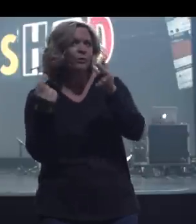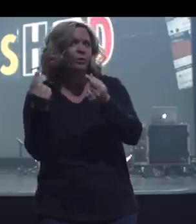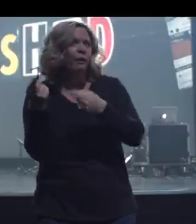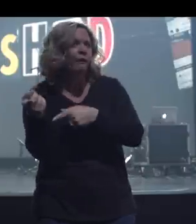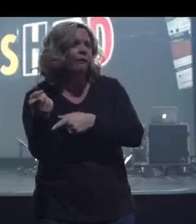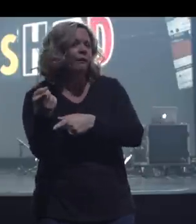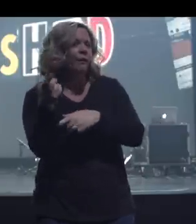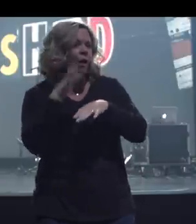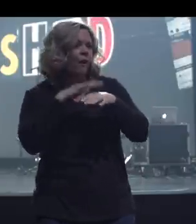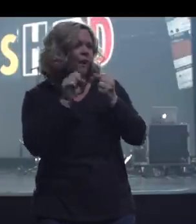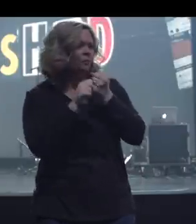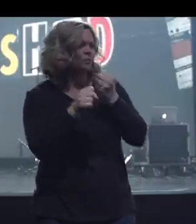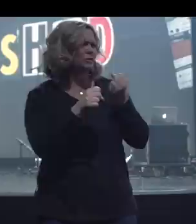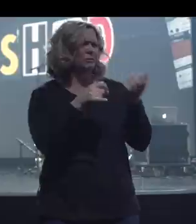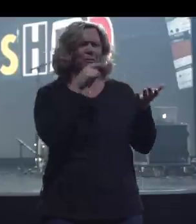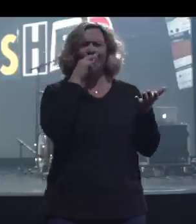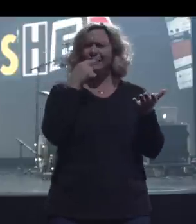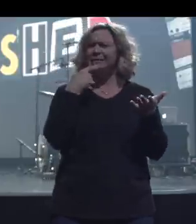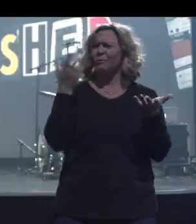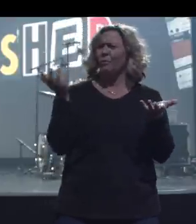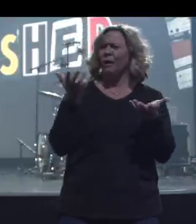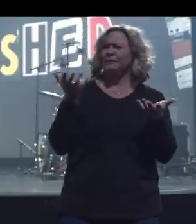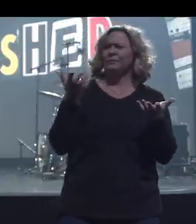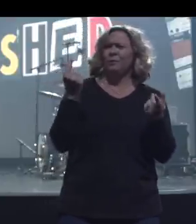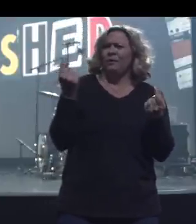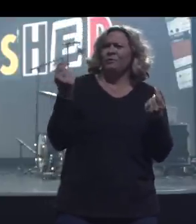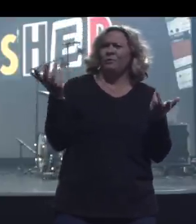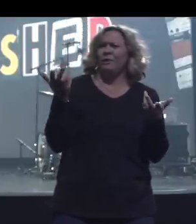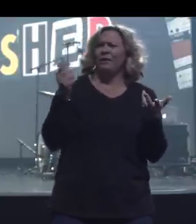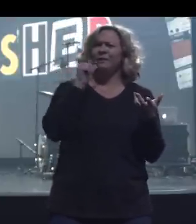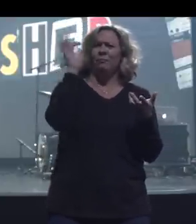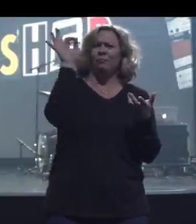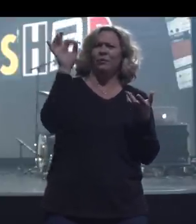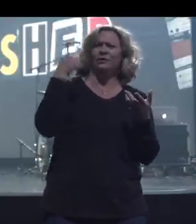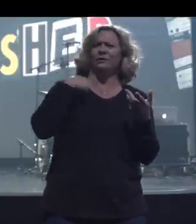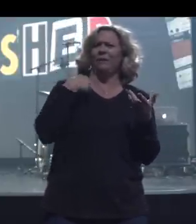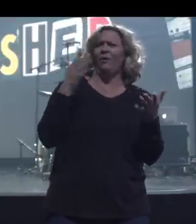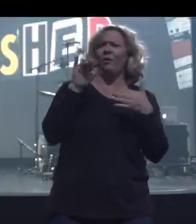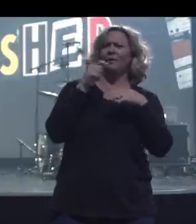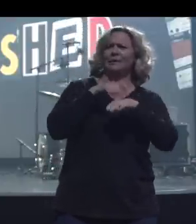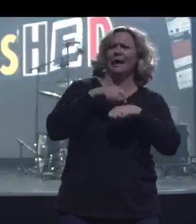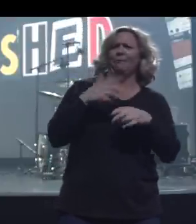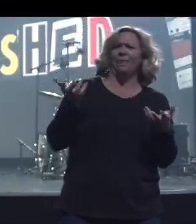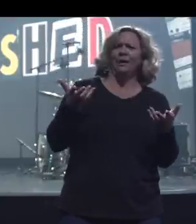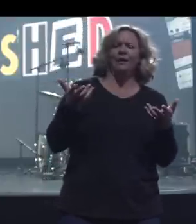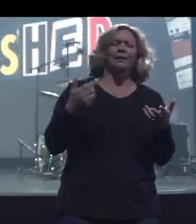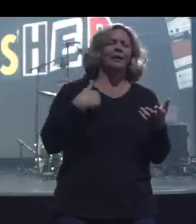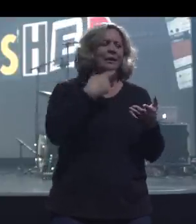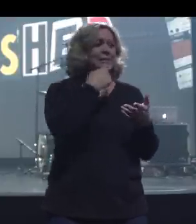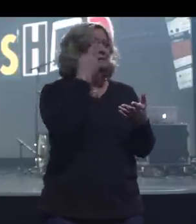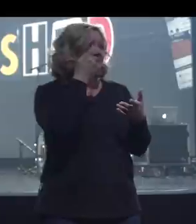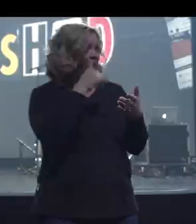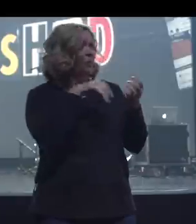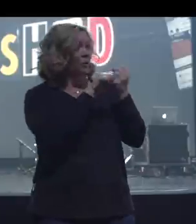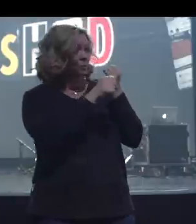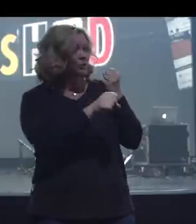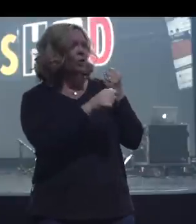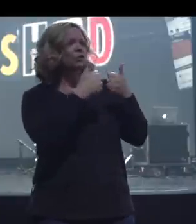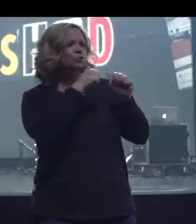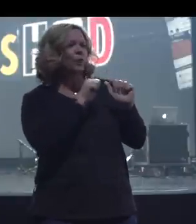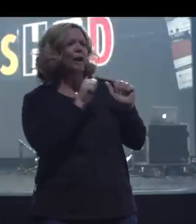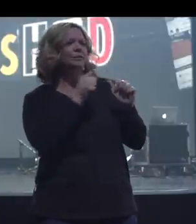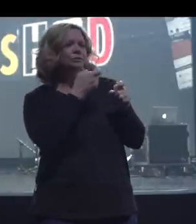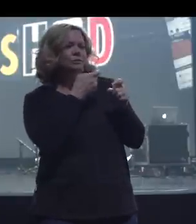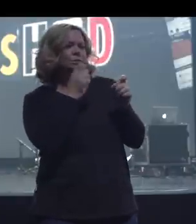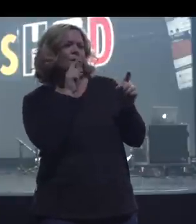doing? They're like, what, Dad? Just let me watch this. Don't get into preacher mode all the time, you know? It's like, and I said, do you see what they're doing? They're trying to trick